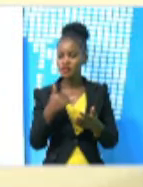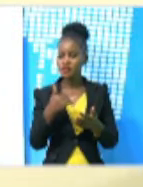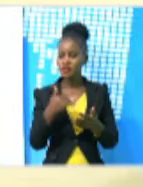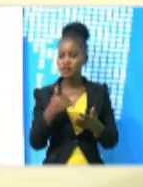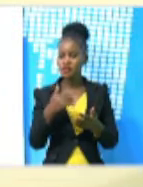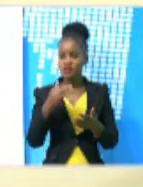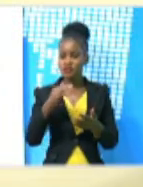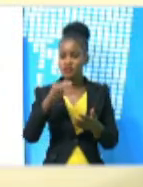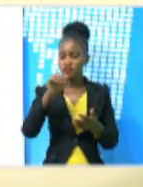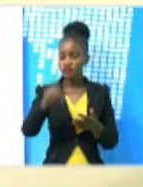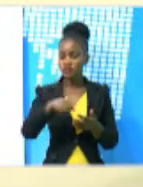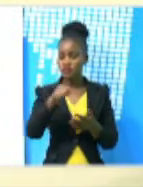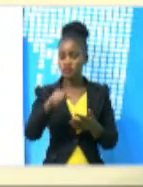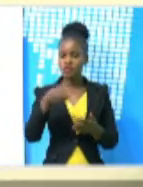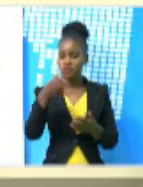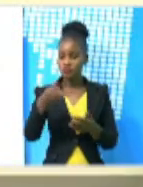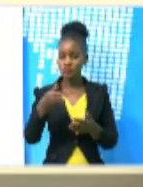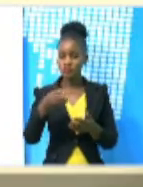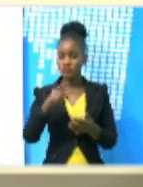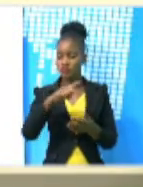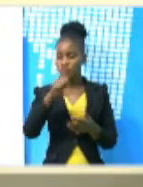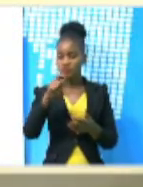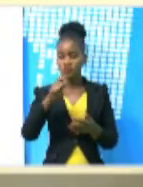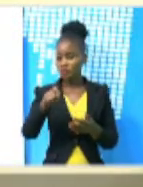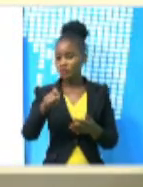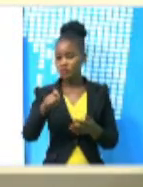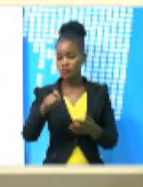the reason you cannot see such scenarios in Tanzania.